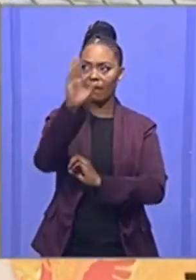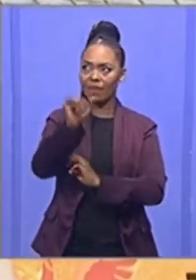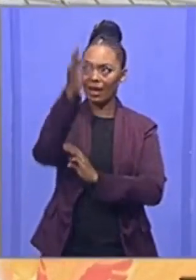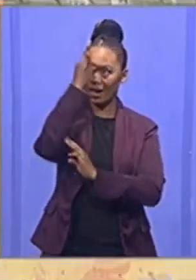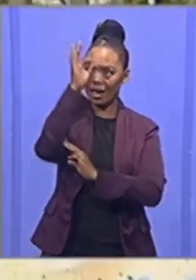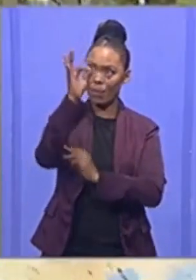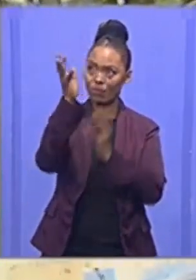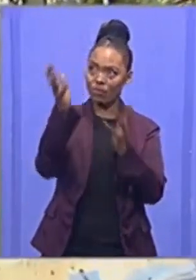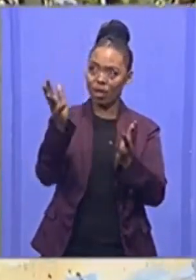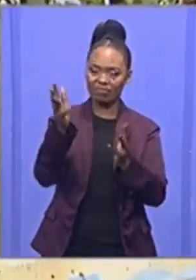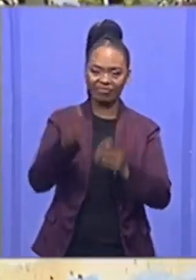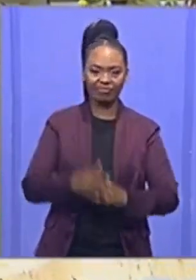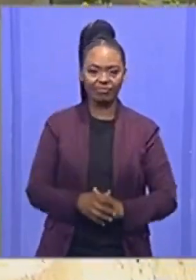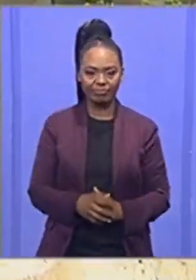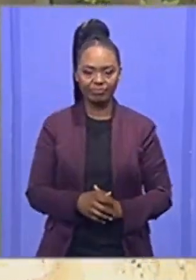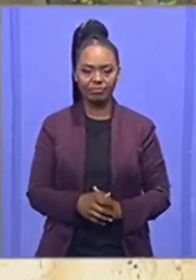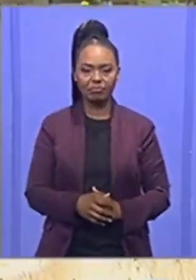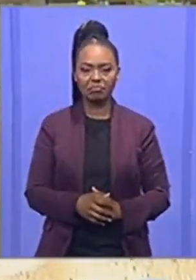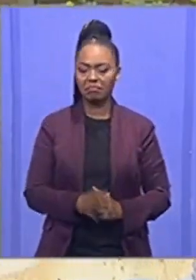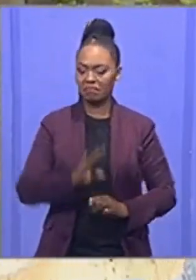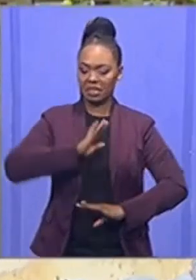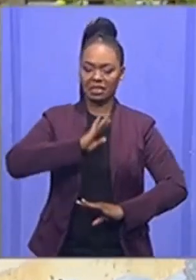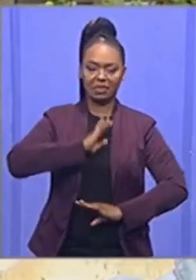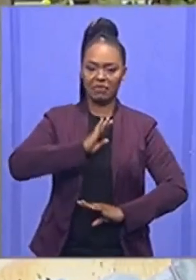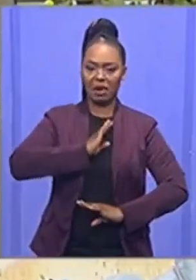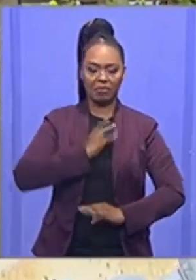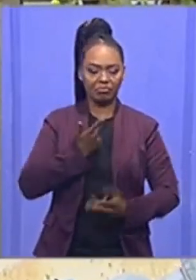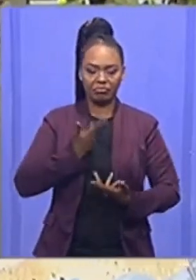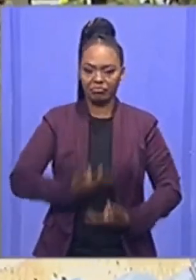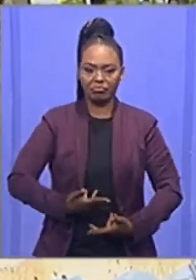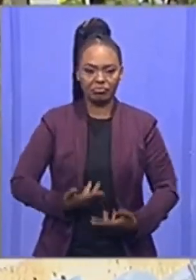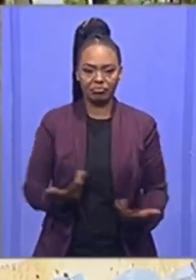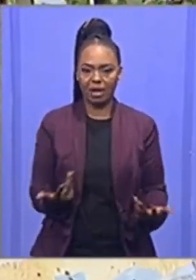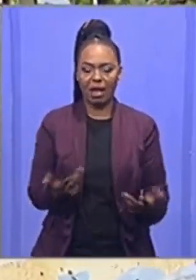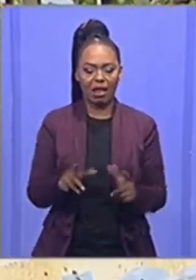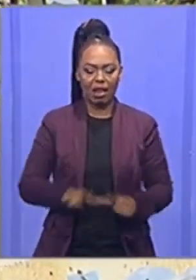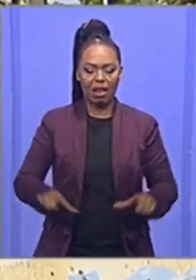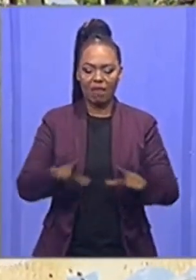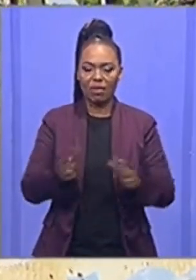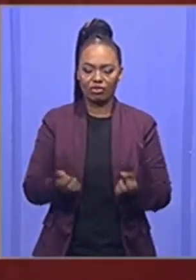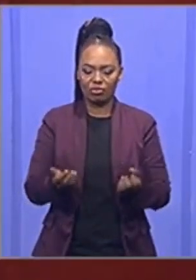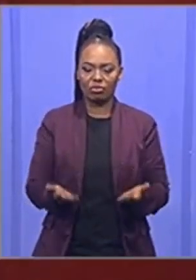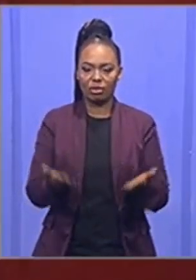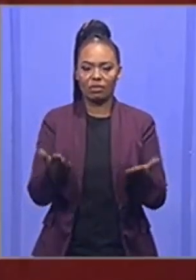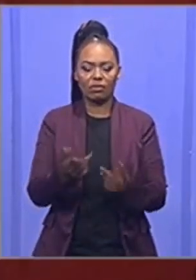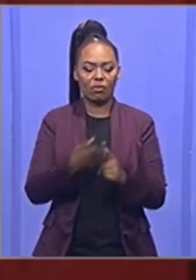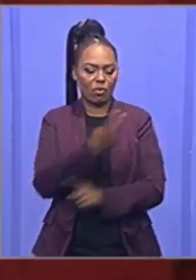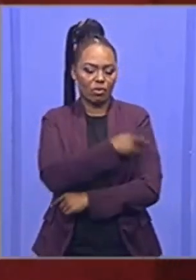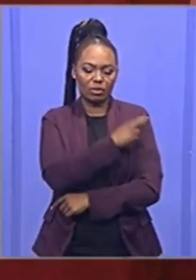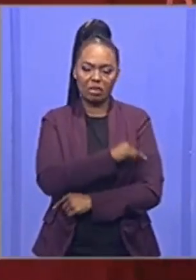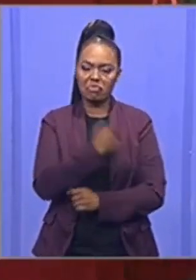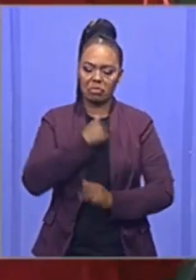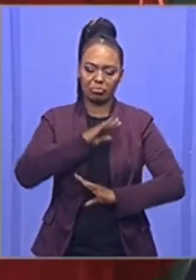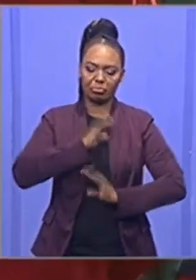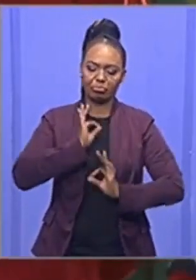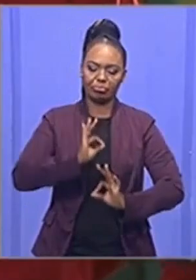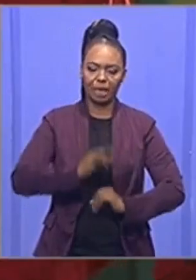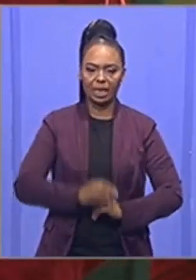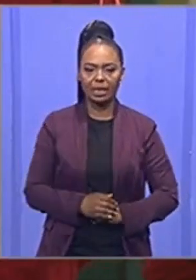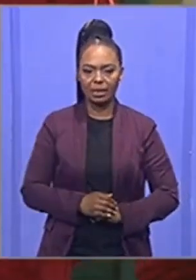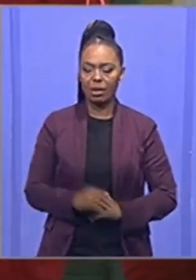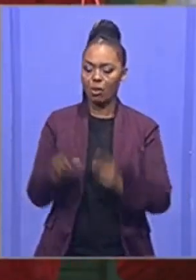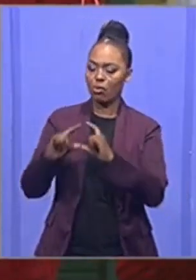be. At the moment, I'm satisfied with the amount and level of service that we got here at the hospital. Monnastilo wa Komishene ya Ditirelo tsa